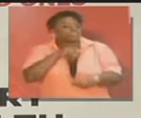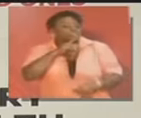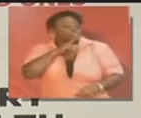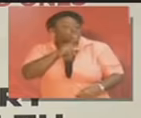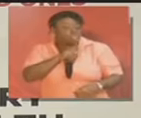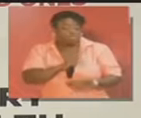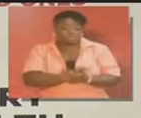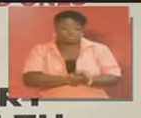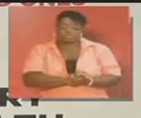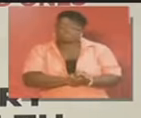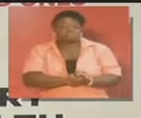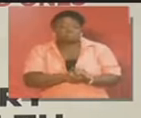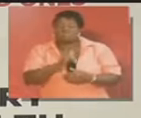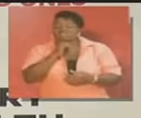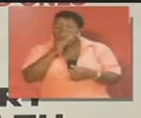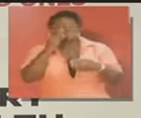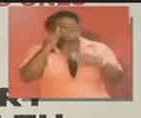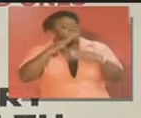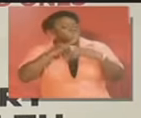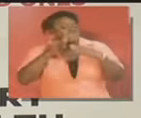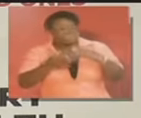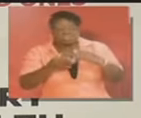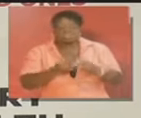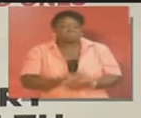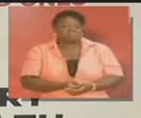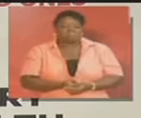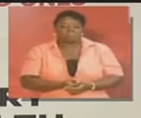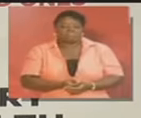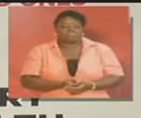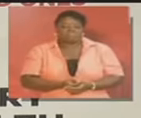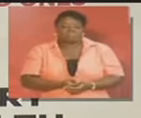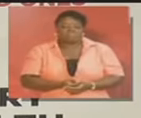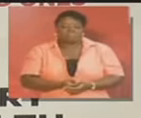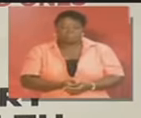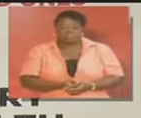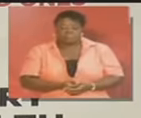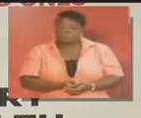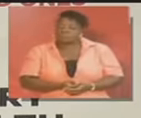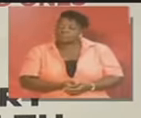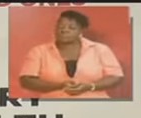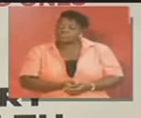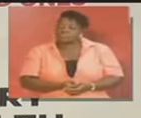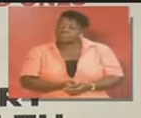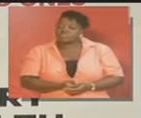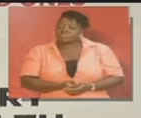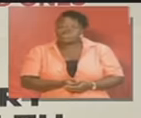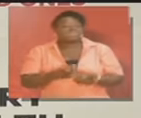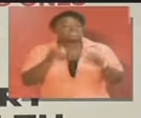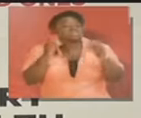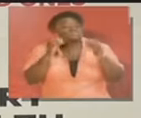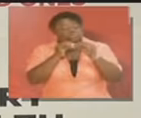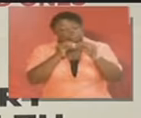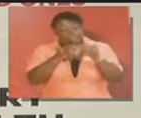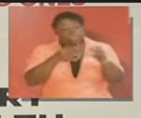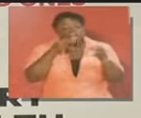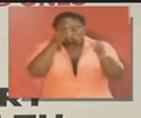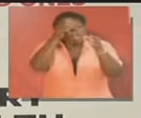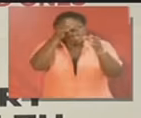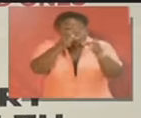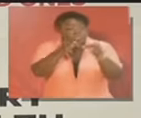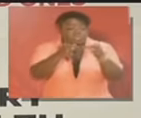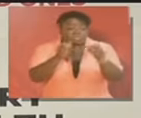in the final stages of getting completed. So that is the most recent update with respect